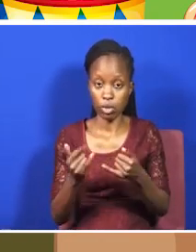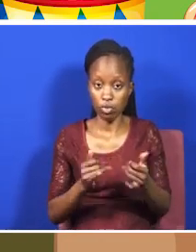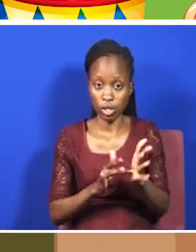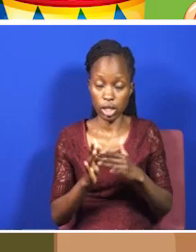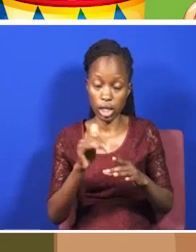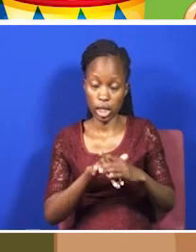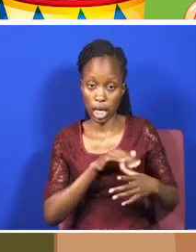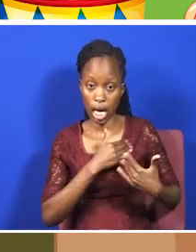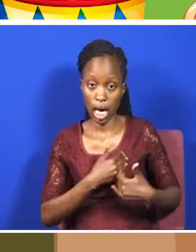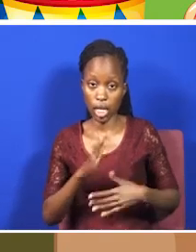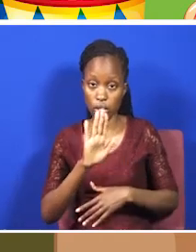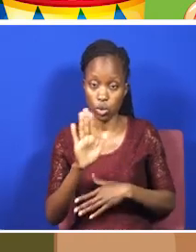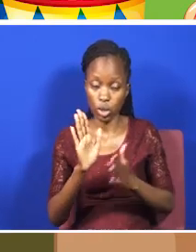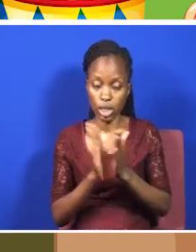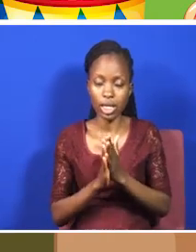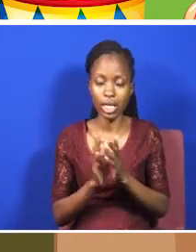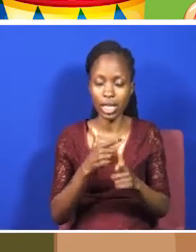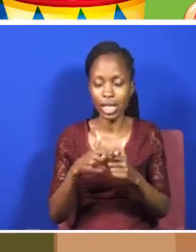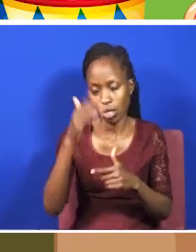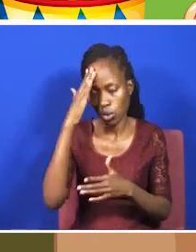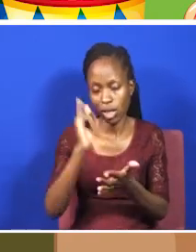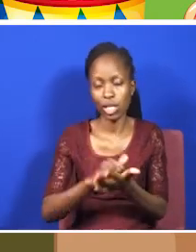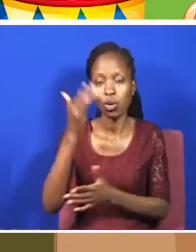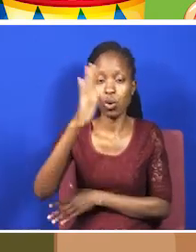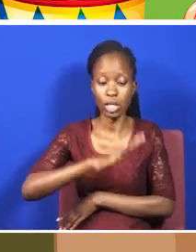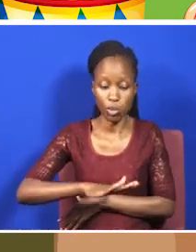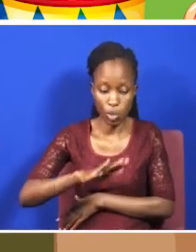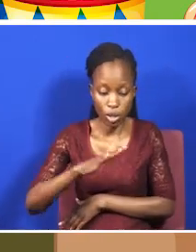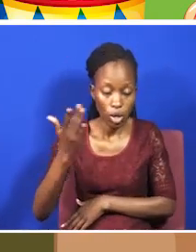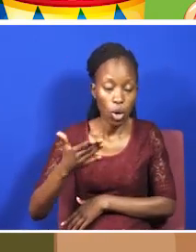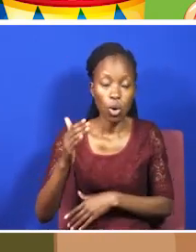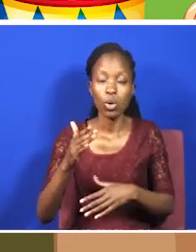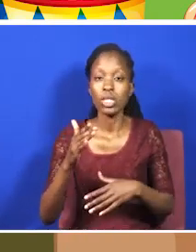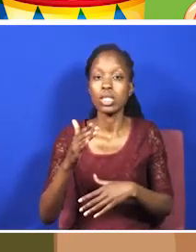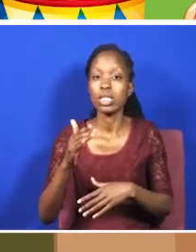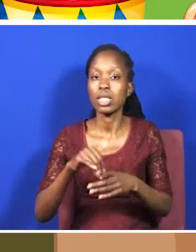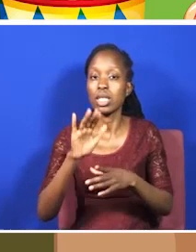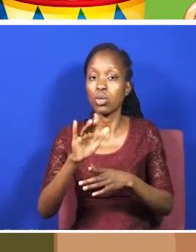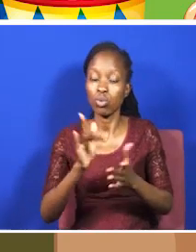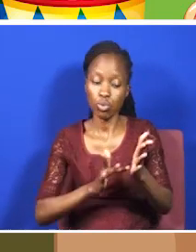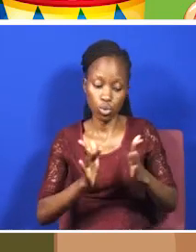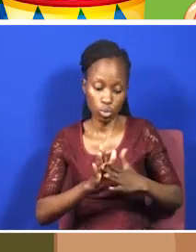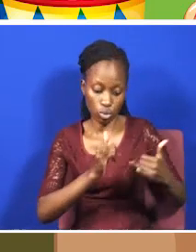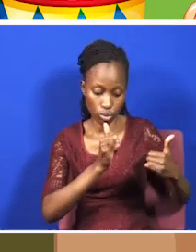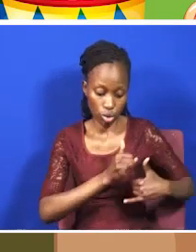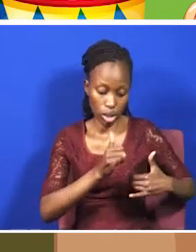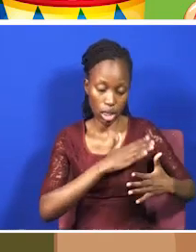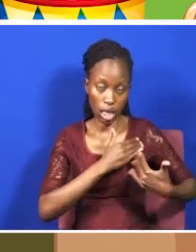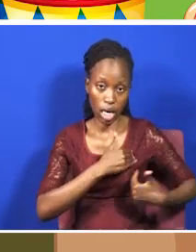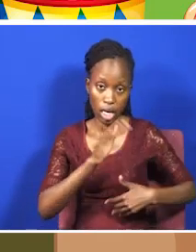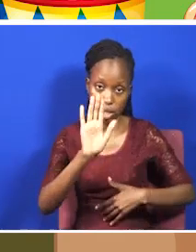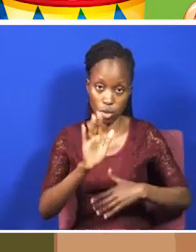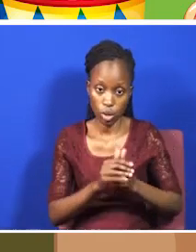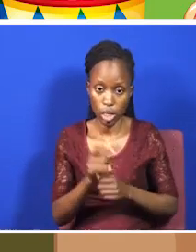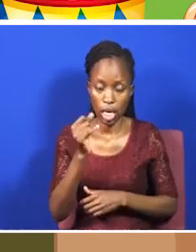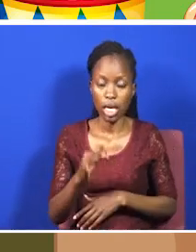he lives with you, then his presence is always with you. That means he is present in